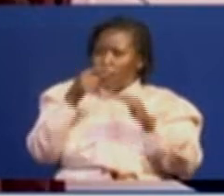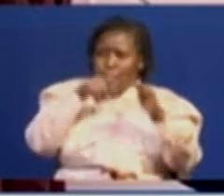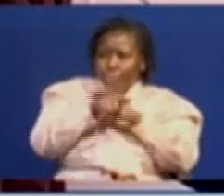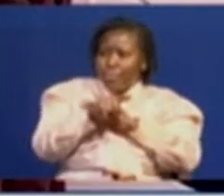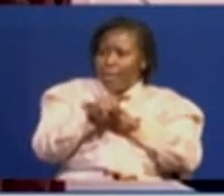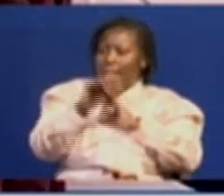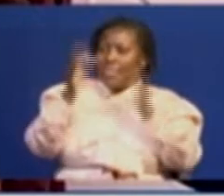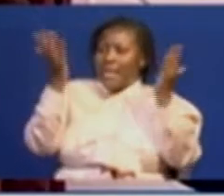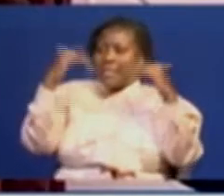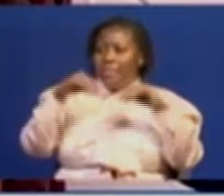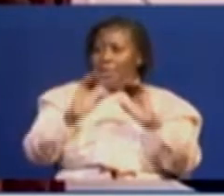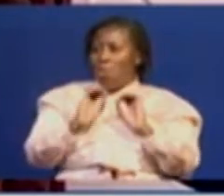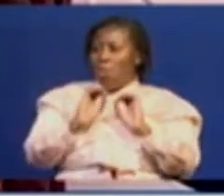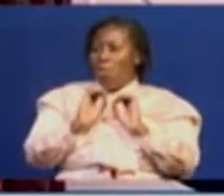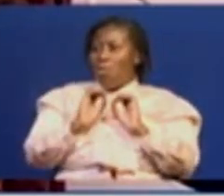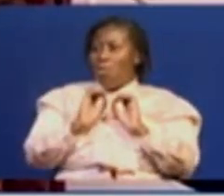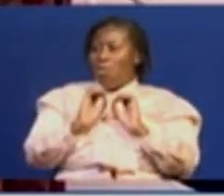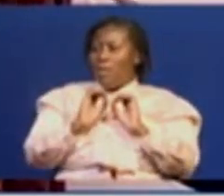to the assembly.